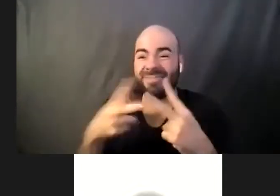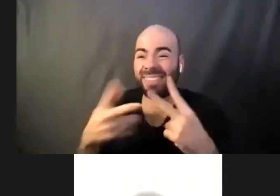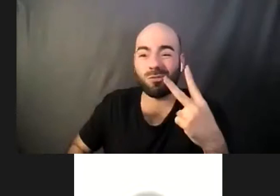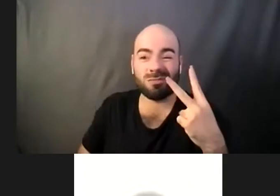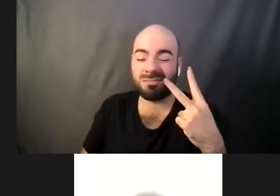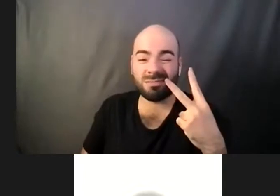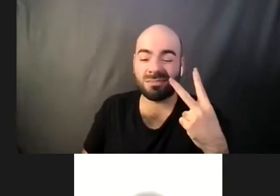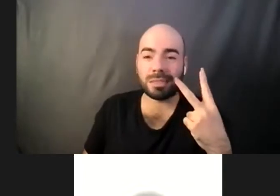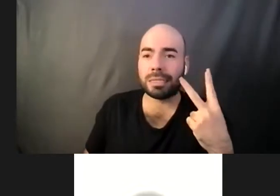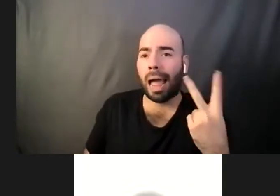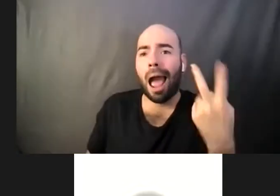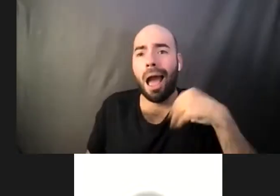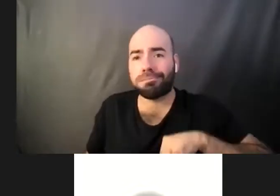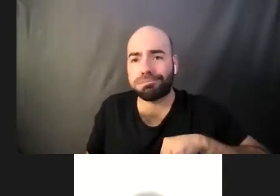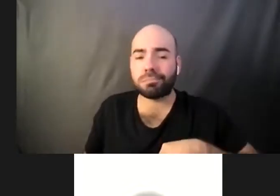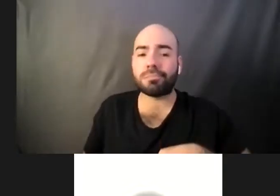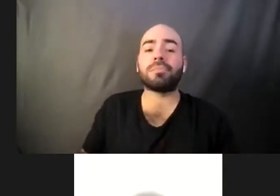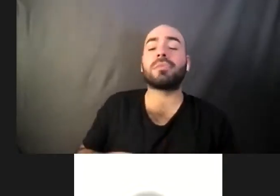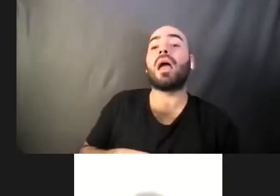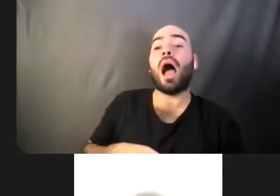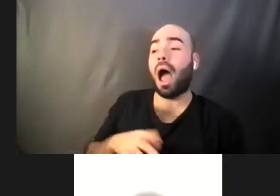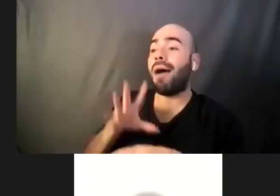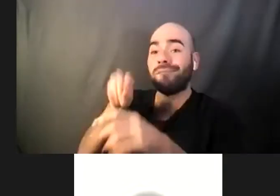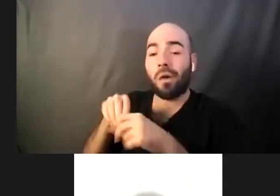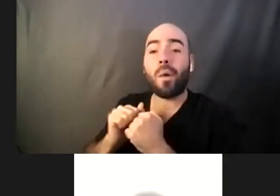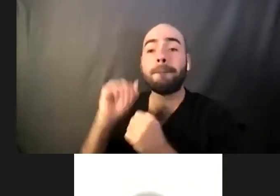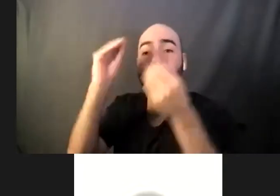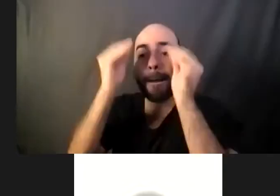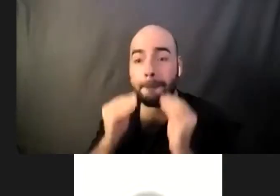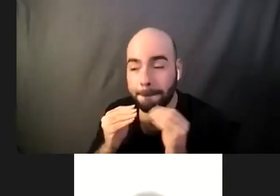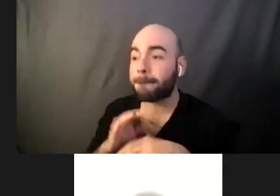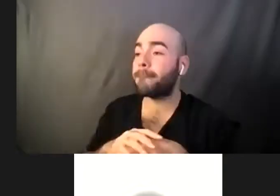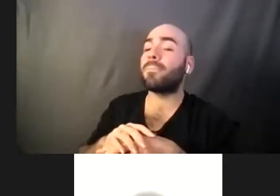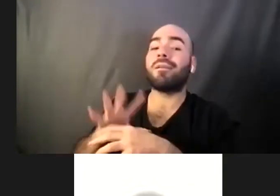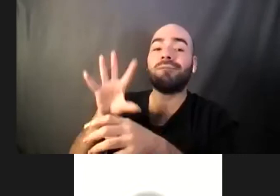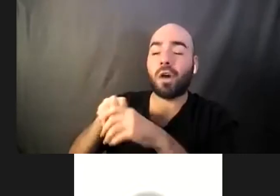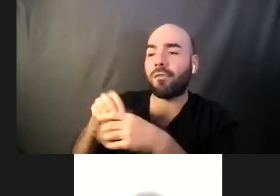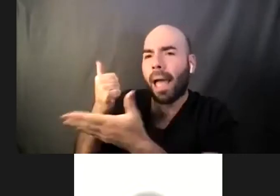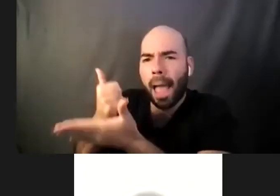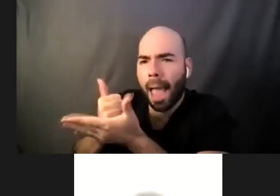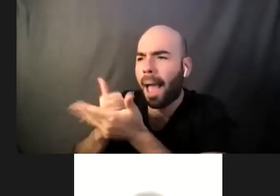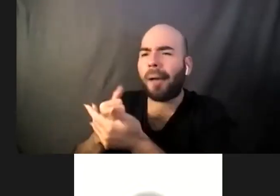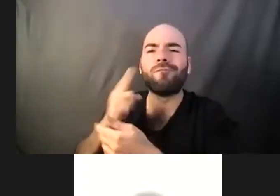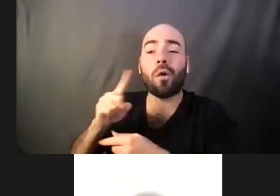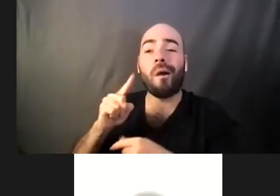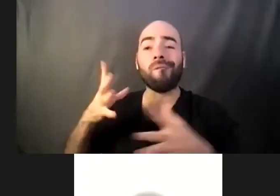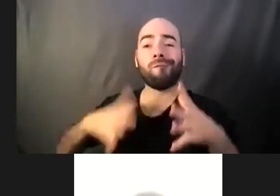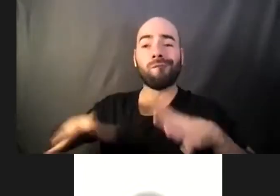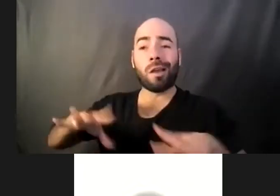I wrote a makeup artist named Alyssa Yeo, and I asked her to like assist her during a fashion week, and she gave me a